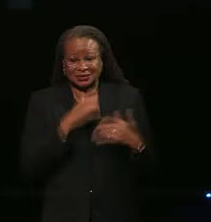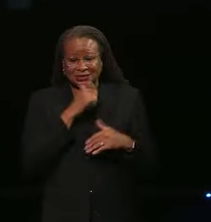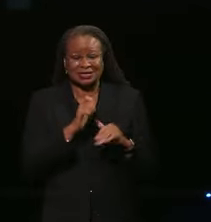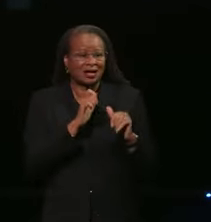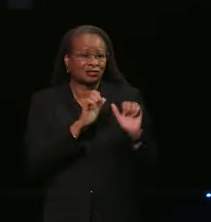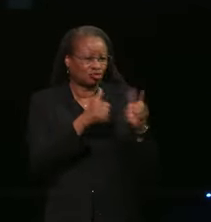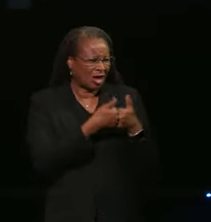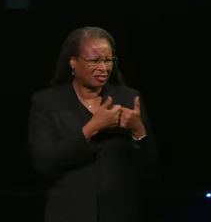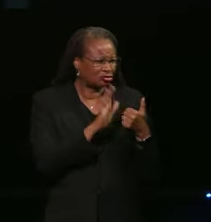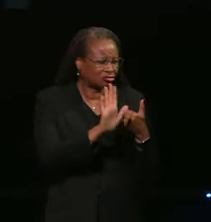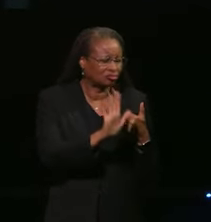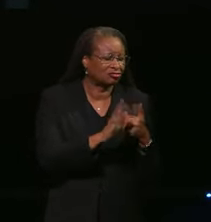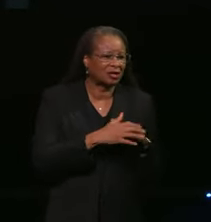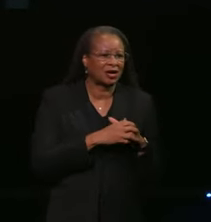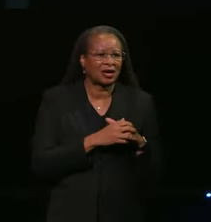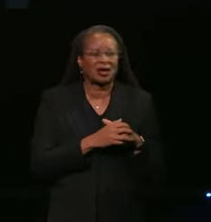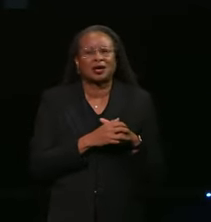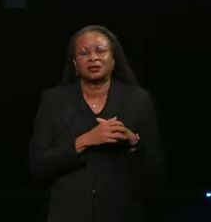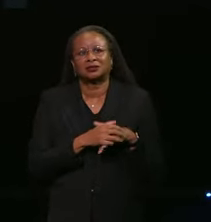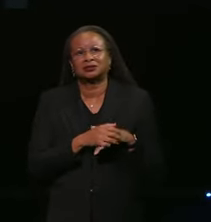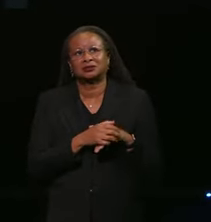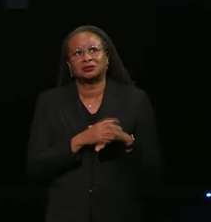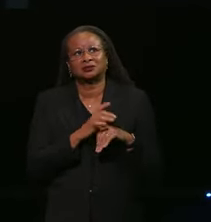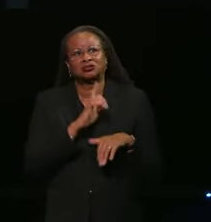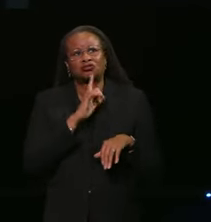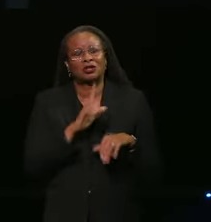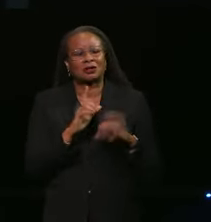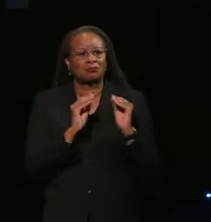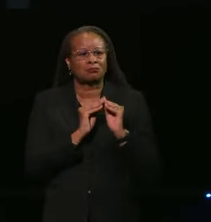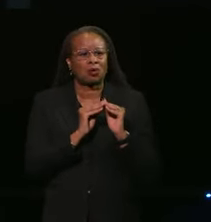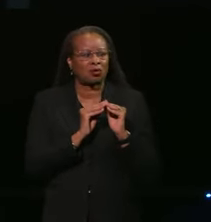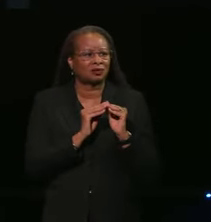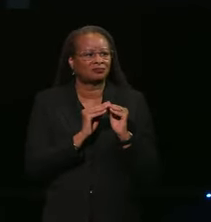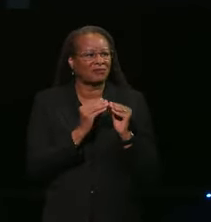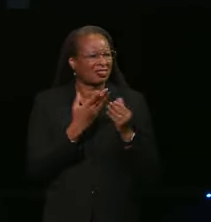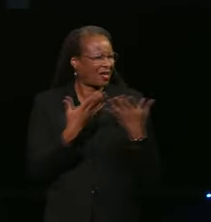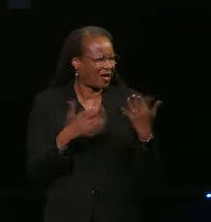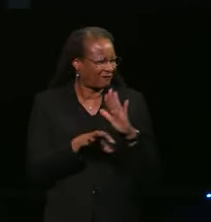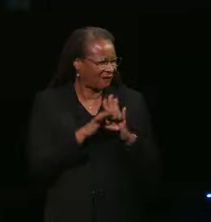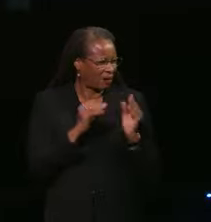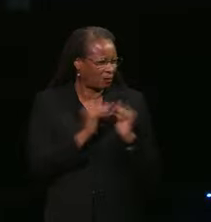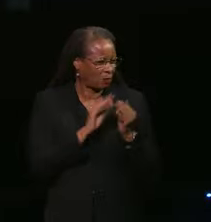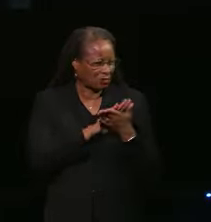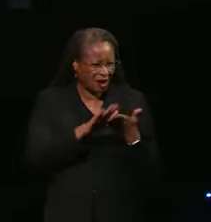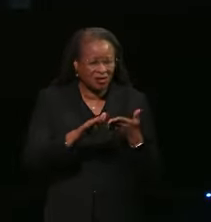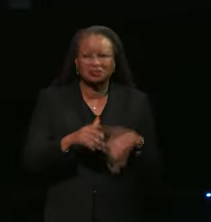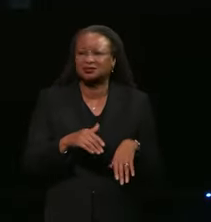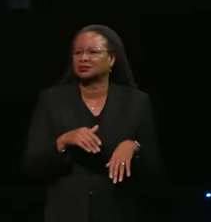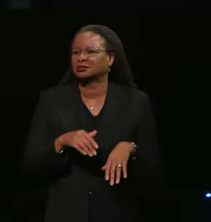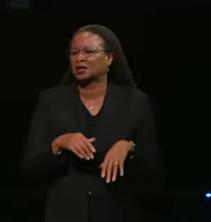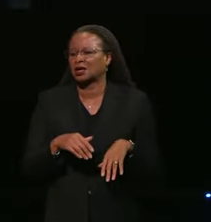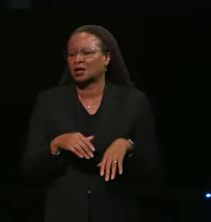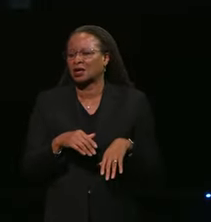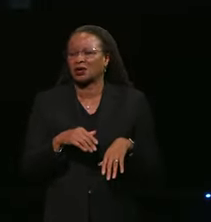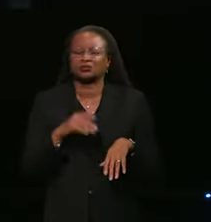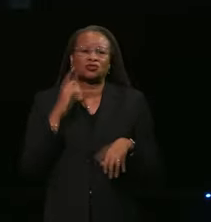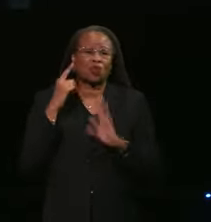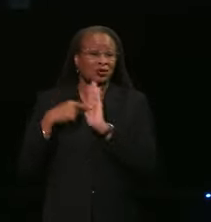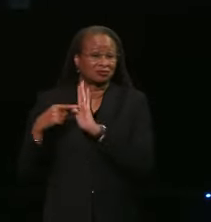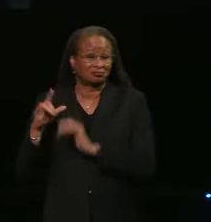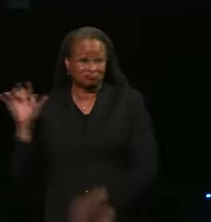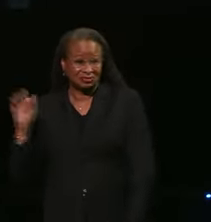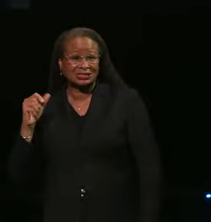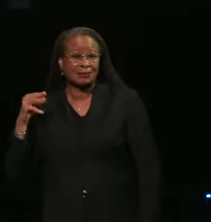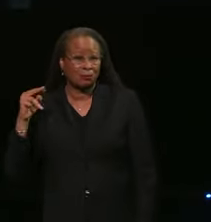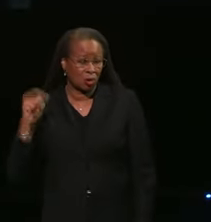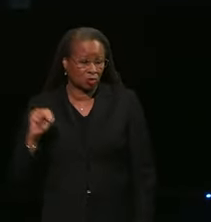it's more like that I found like really nice was that we have Simone, for instance. We have Simone